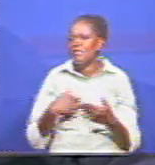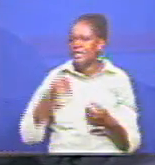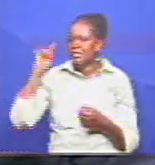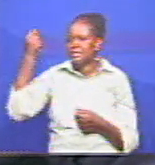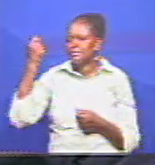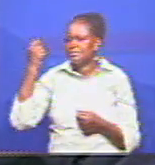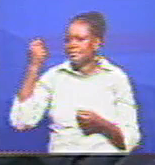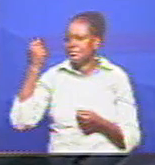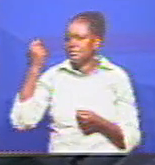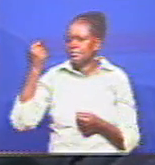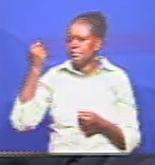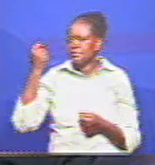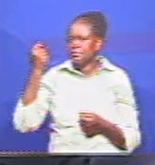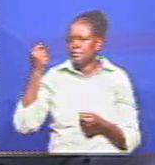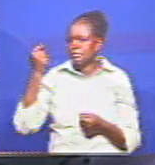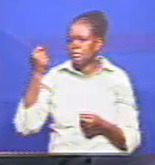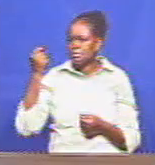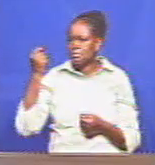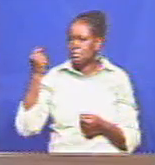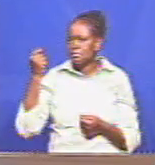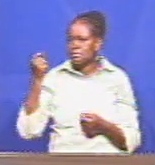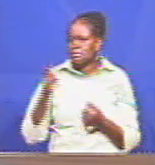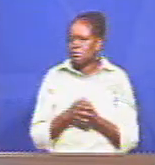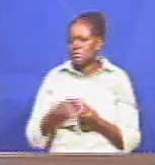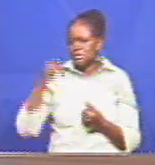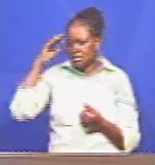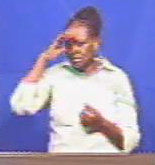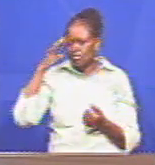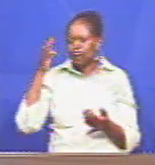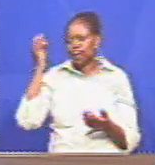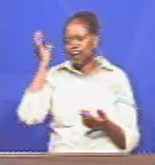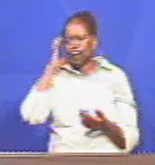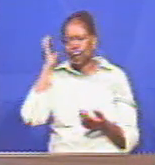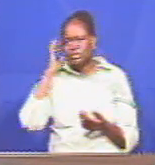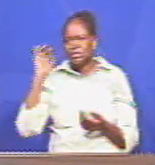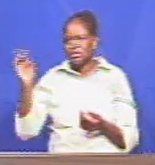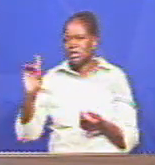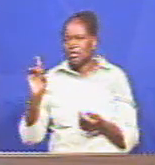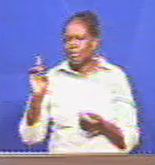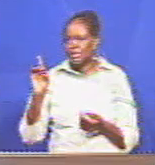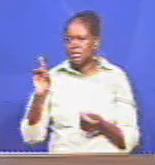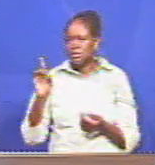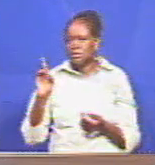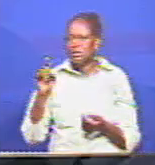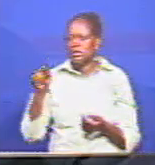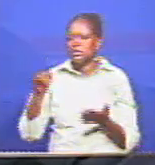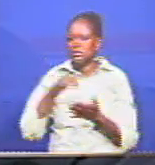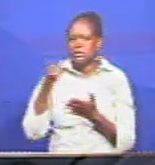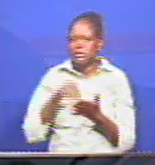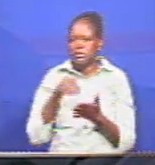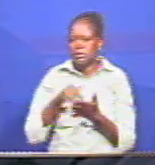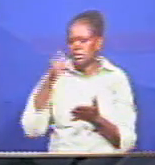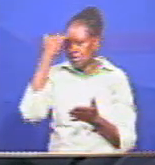course, our theological seminary here in Nairobi, I can say it is the center, yes. because we